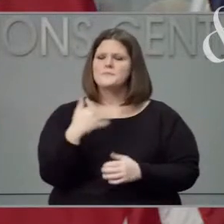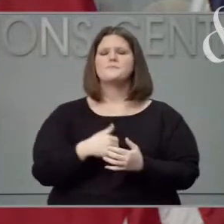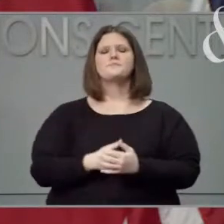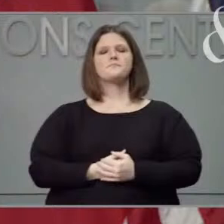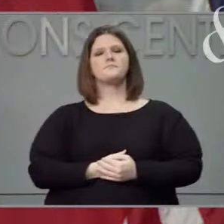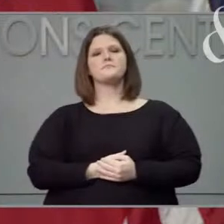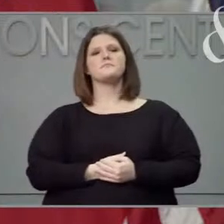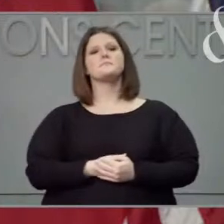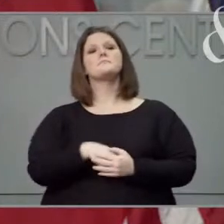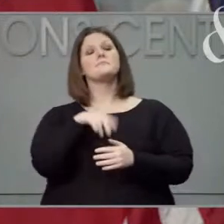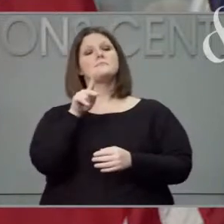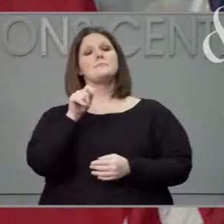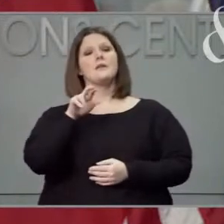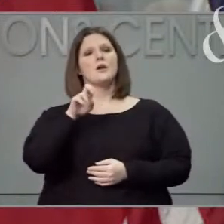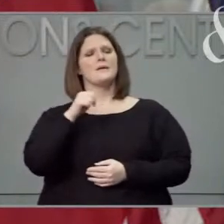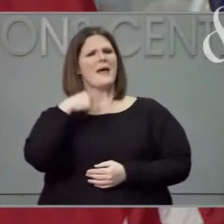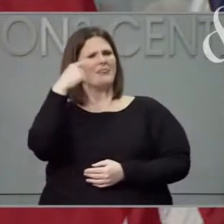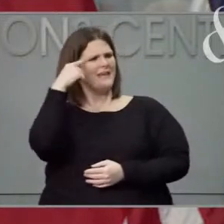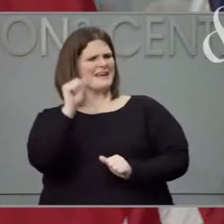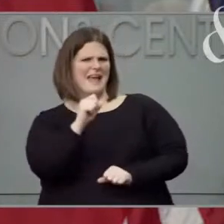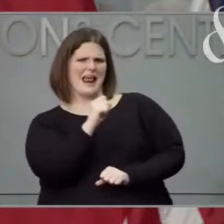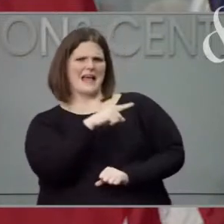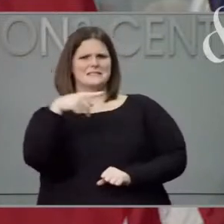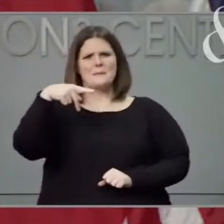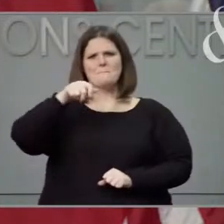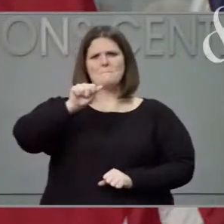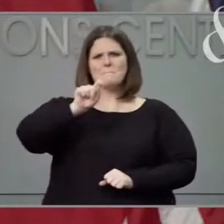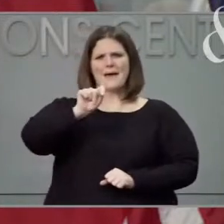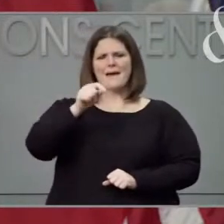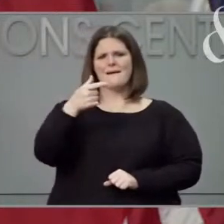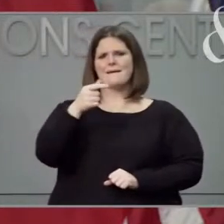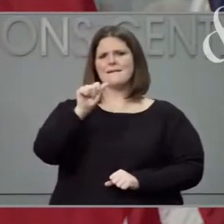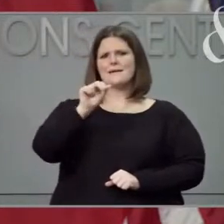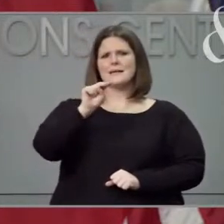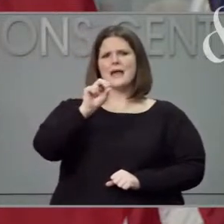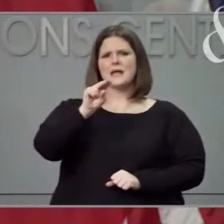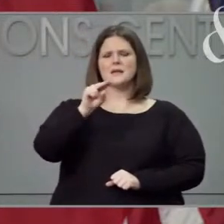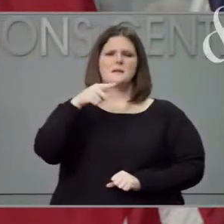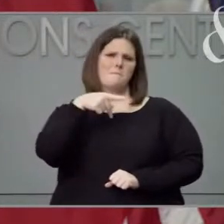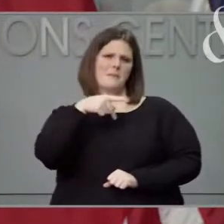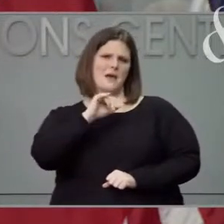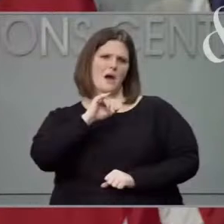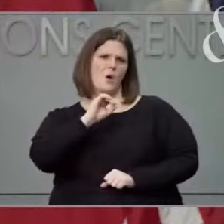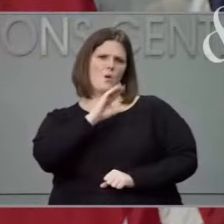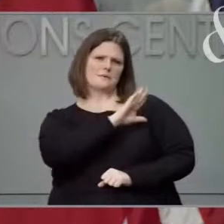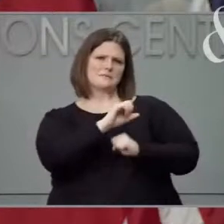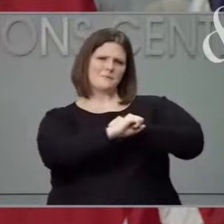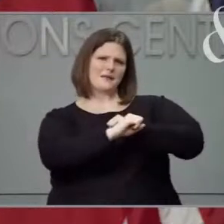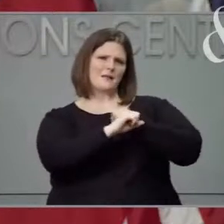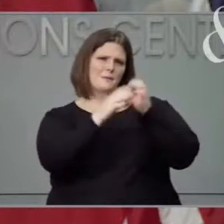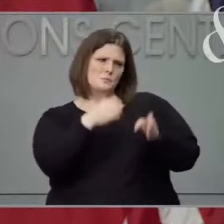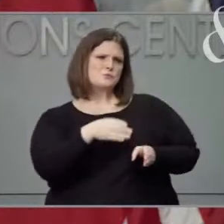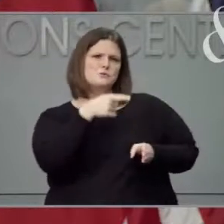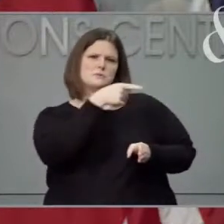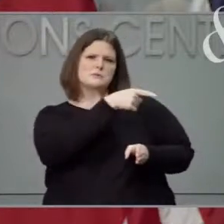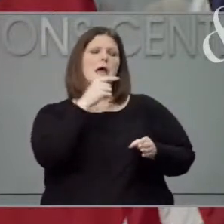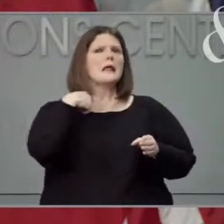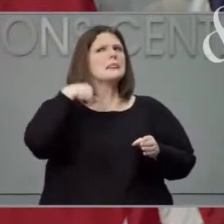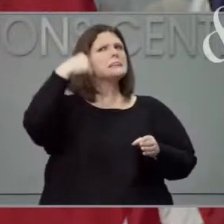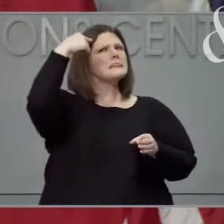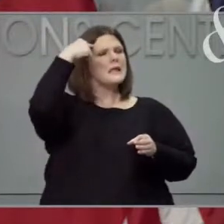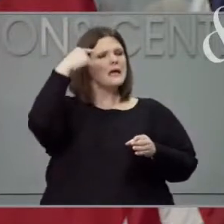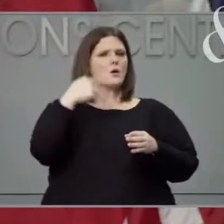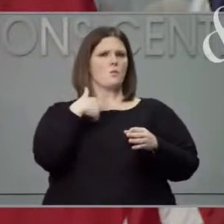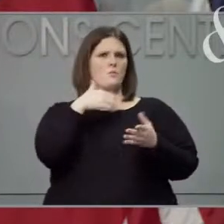with our PIO, Pat Gannon. He can confirm for you the number of absentee by mail requests. I believe we ended at approximately